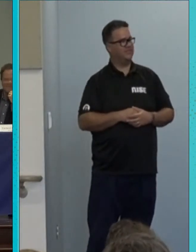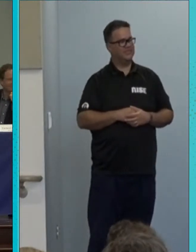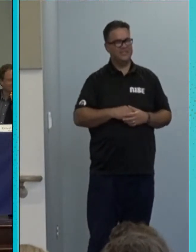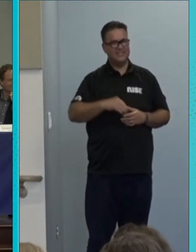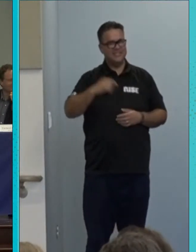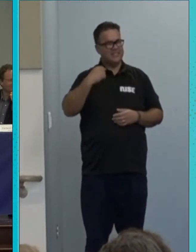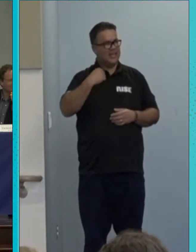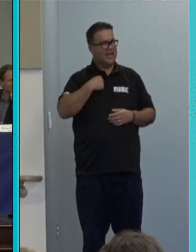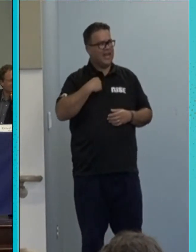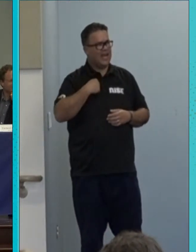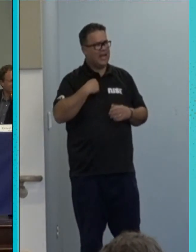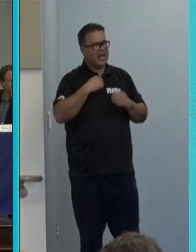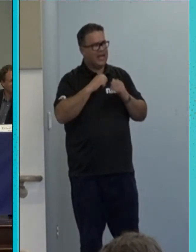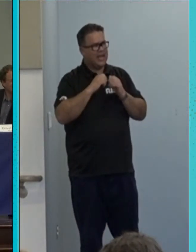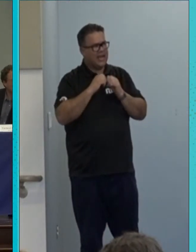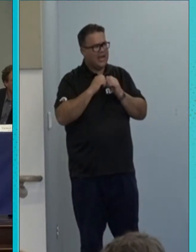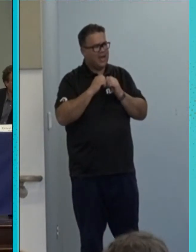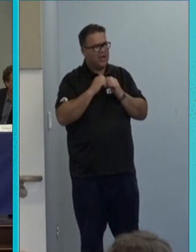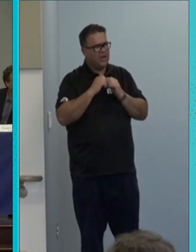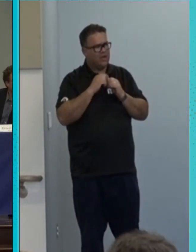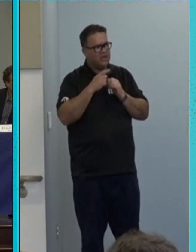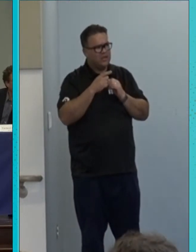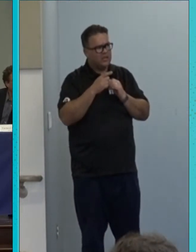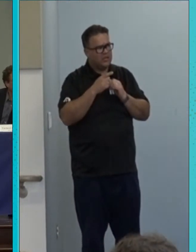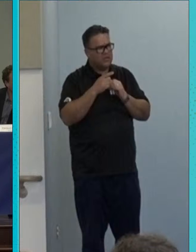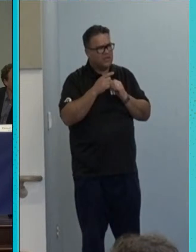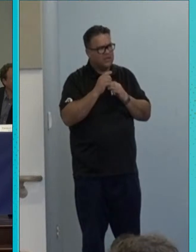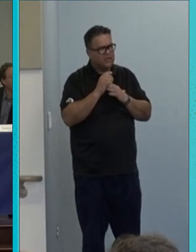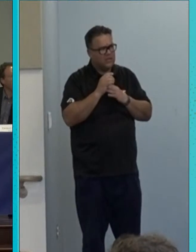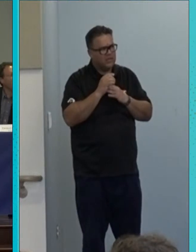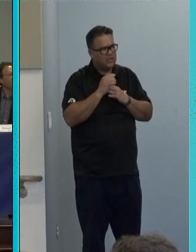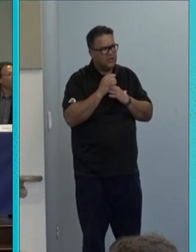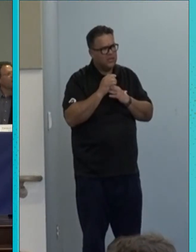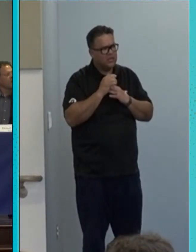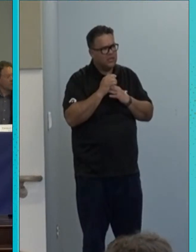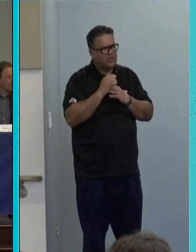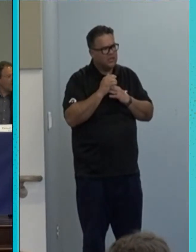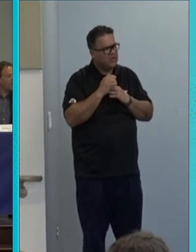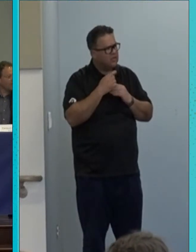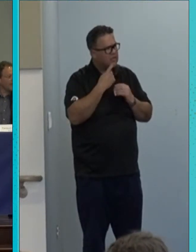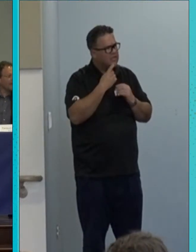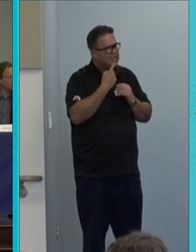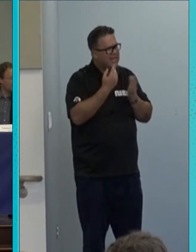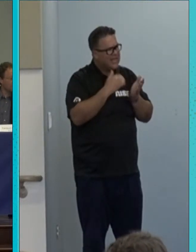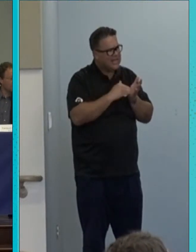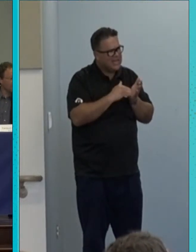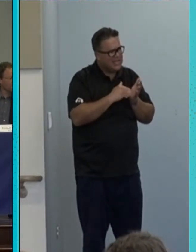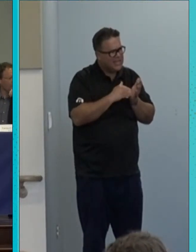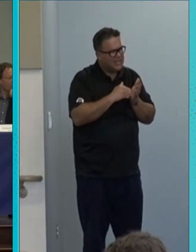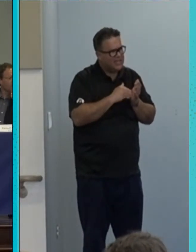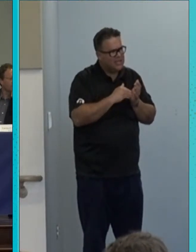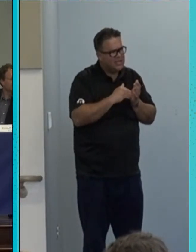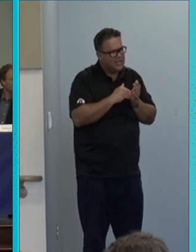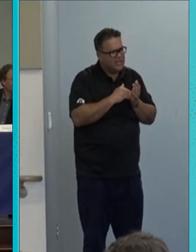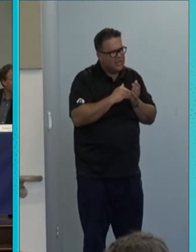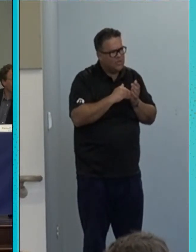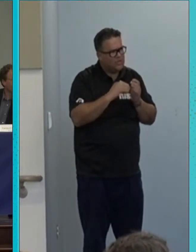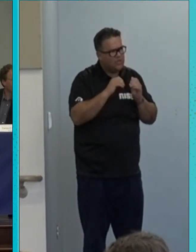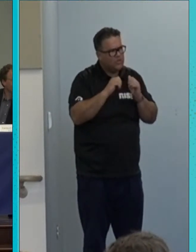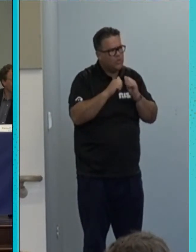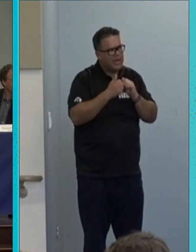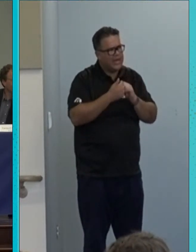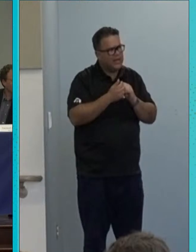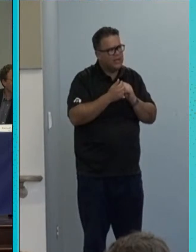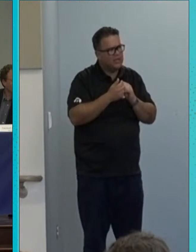How did you work up to a good team? Say one more time, into the microphone. How did